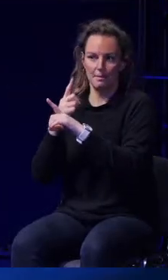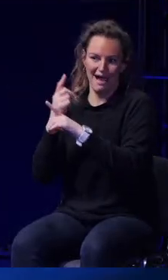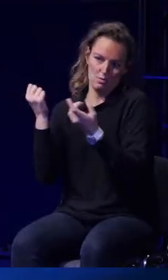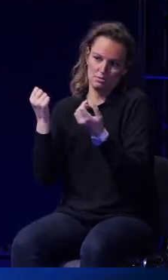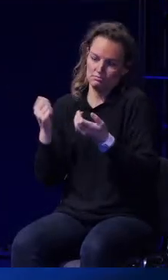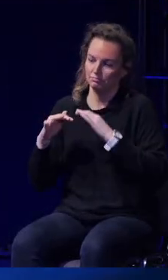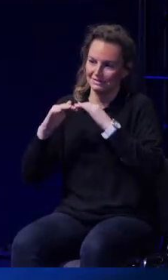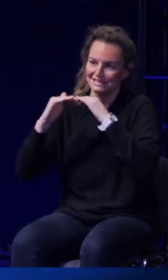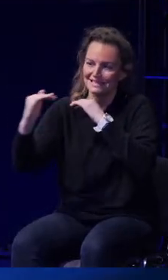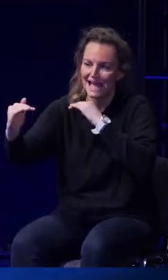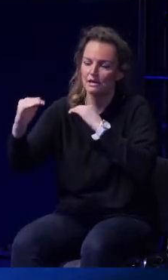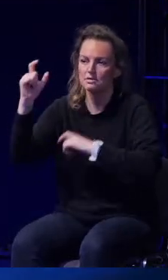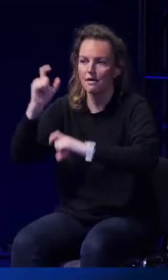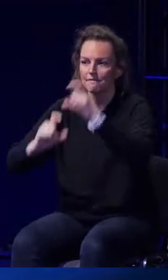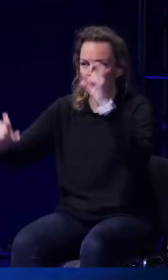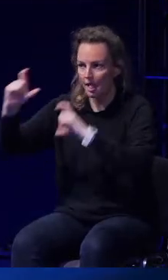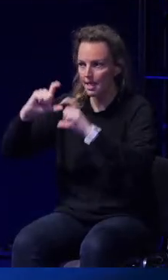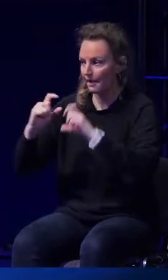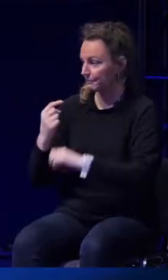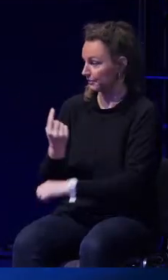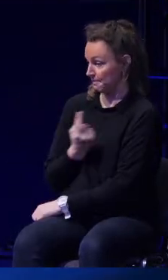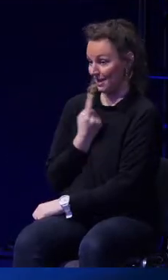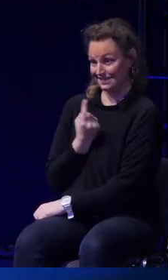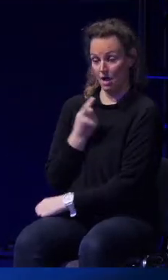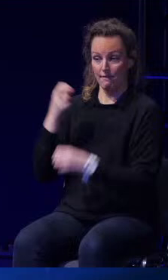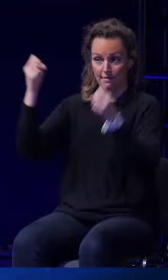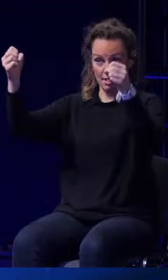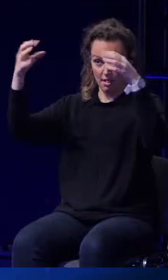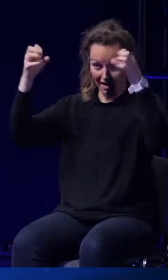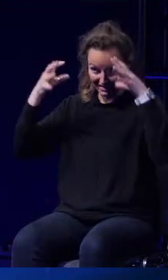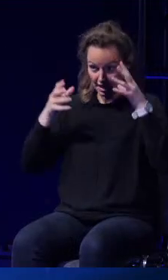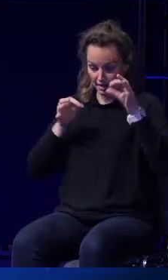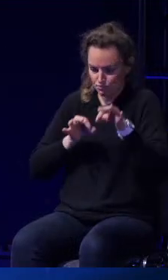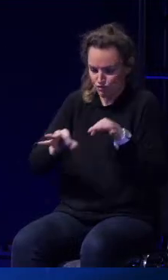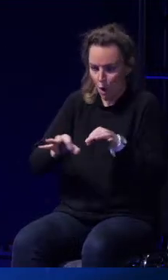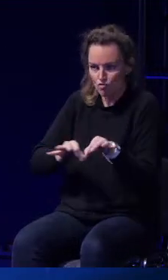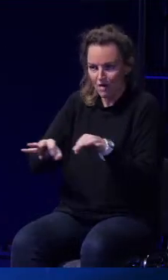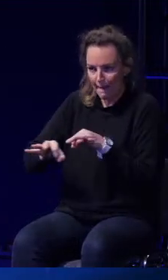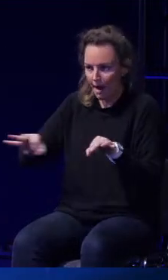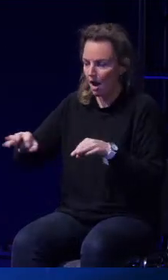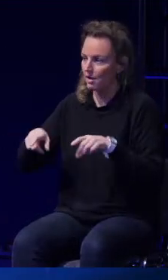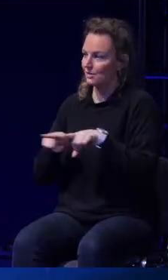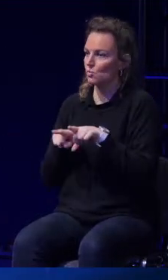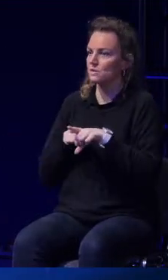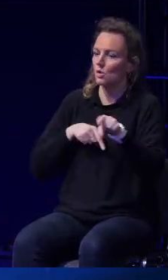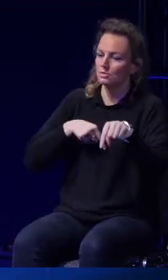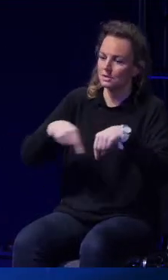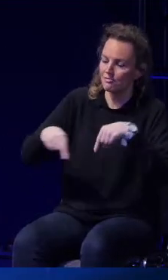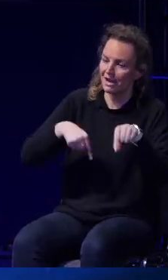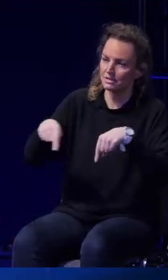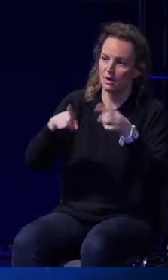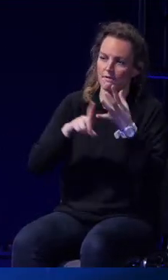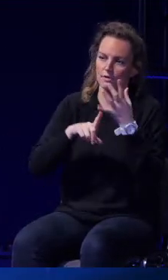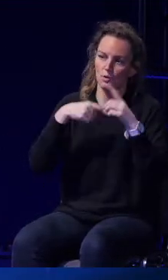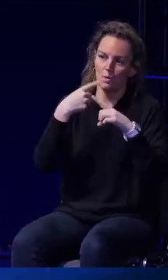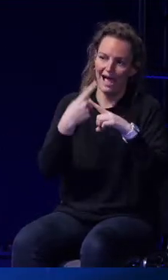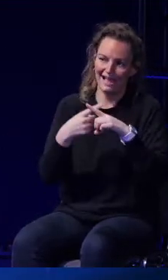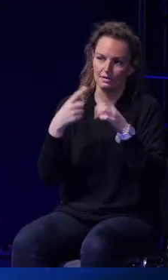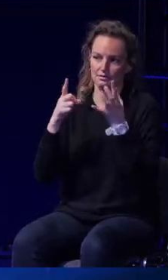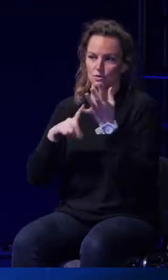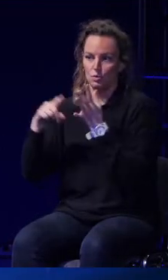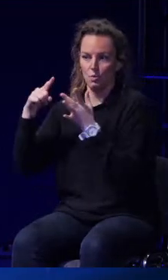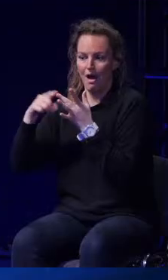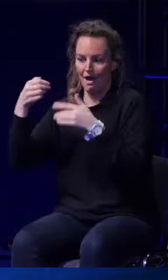I'm Ben Dynice. I'm a lighting programmer, ICLS, and the director of UX UI at Aperture.